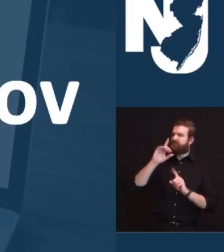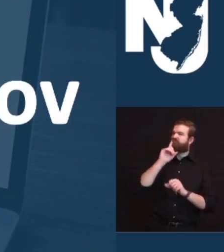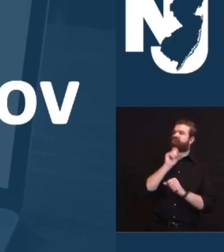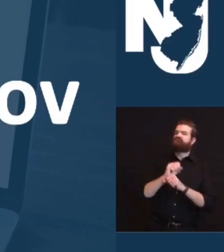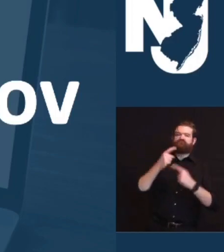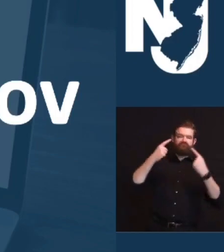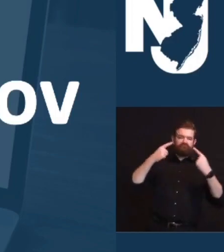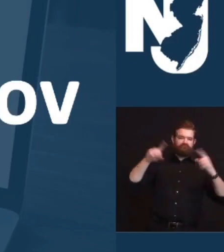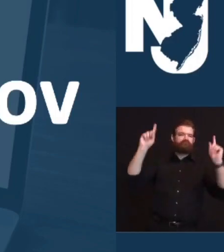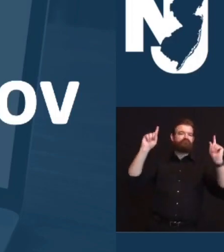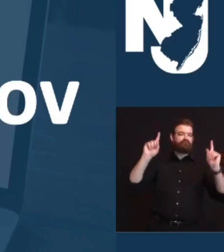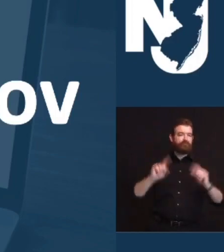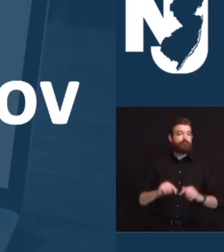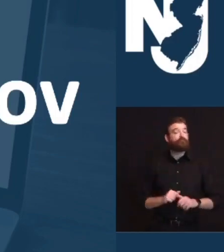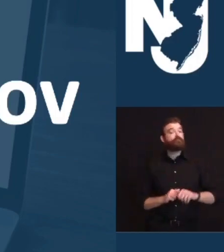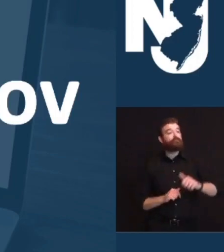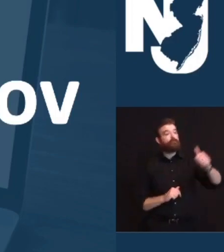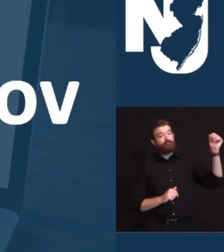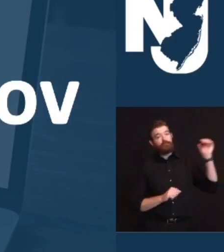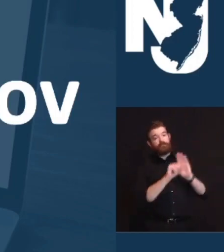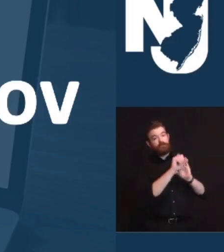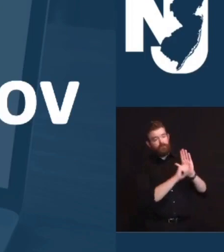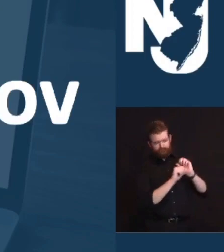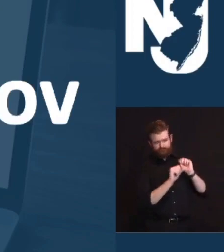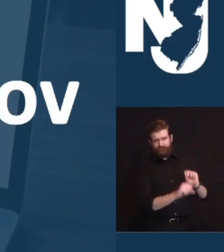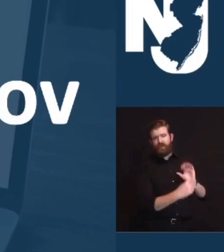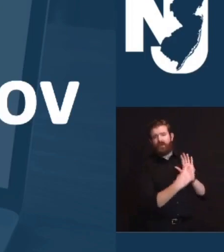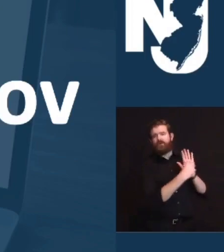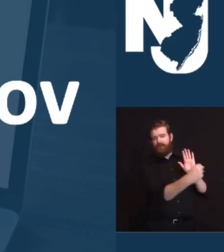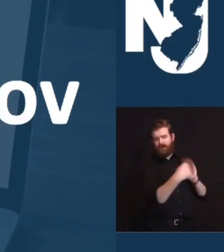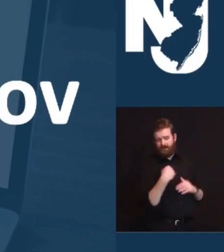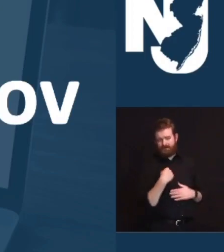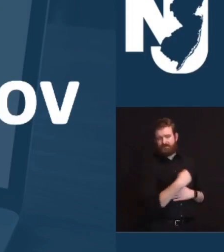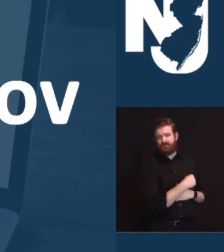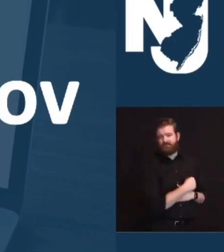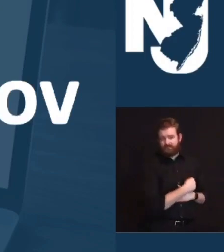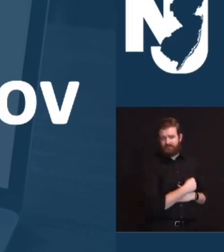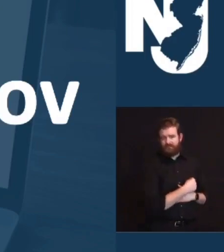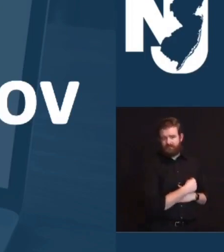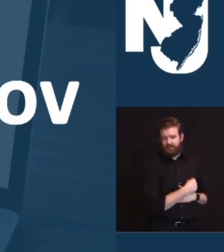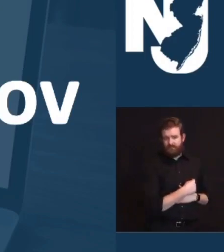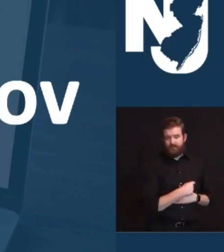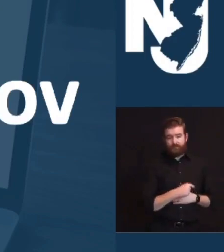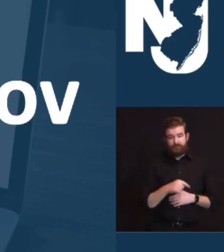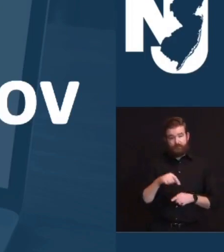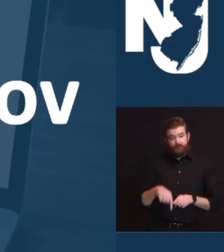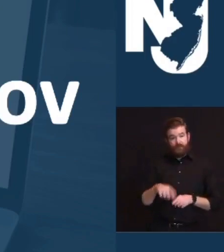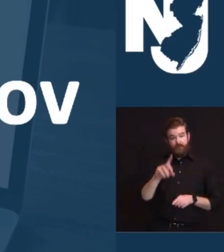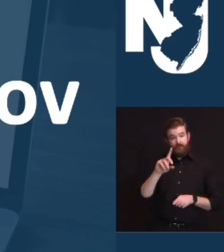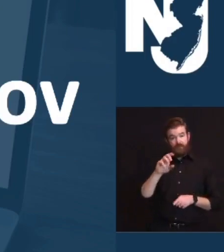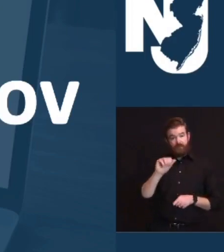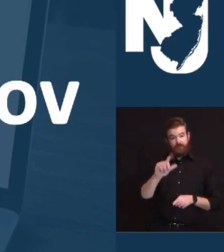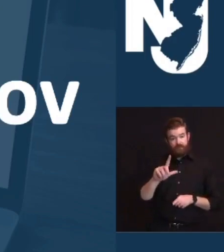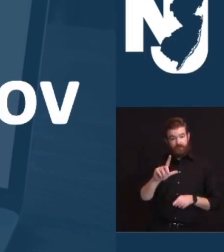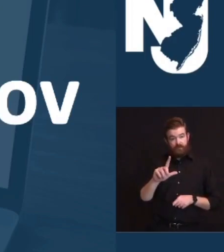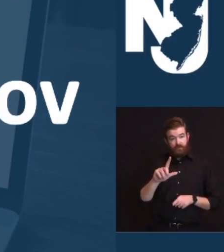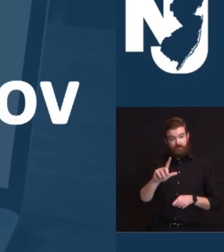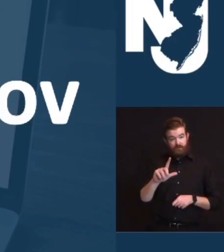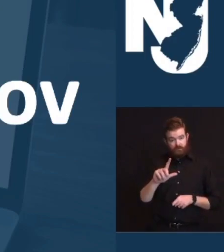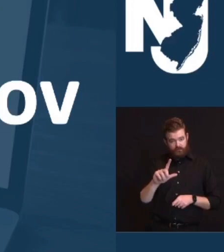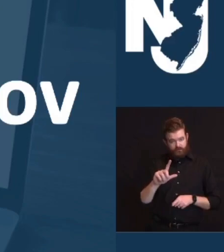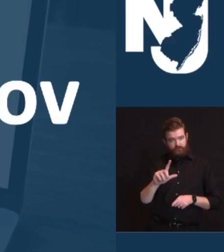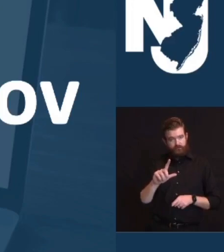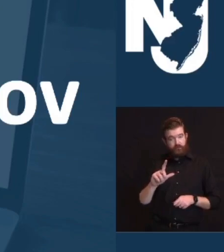do what we announced today, and it's a real public-private partnership. The state's programs, including ones we already have, as well as innovative new ones